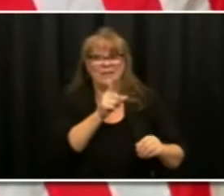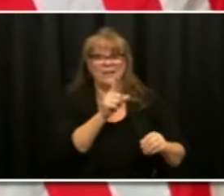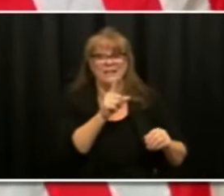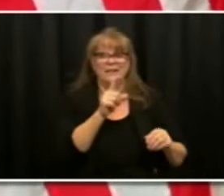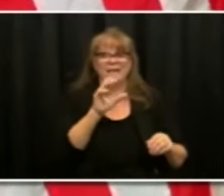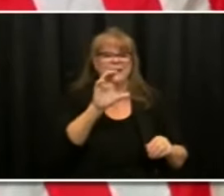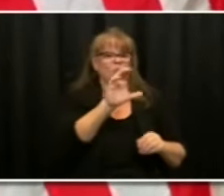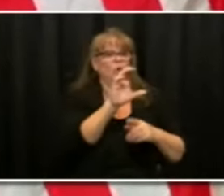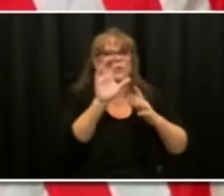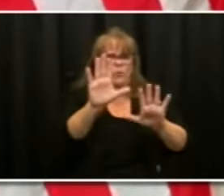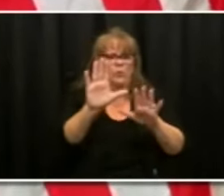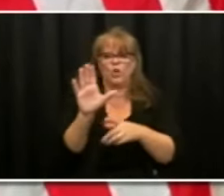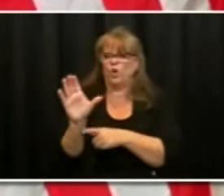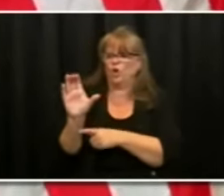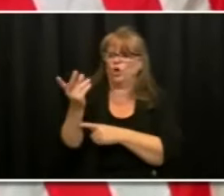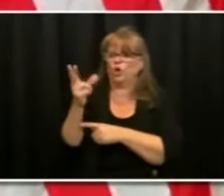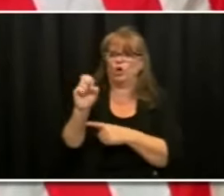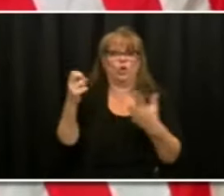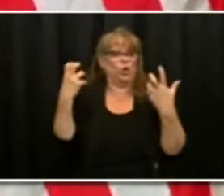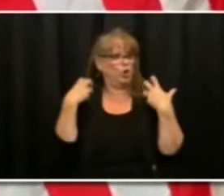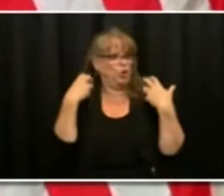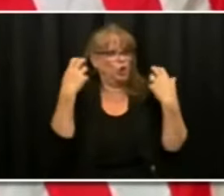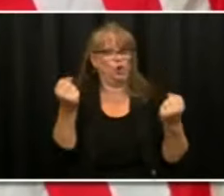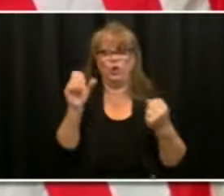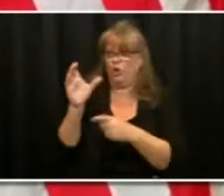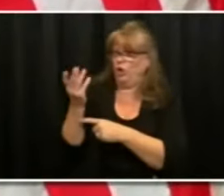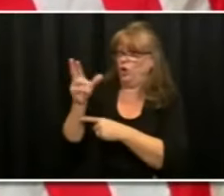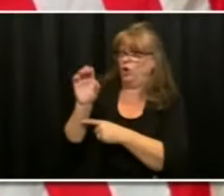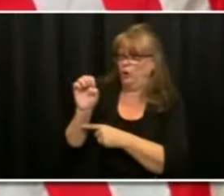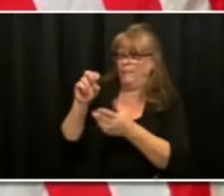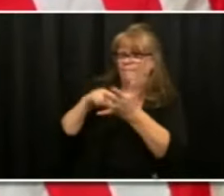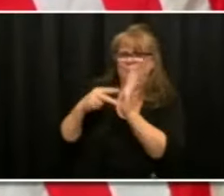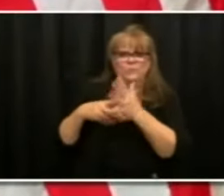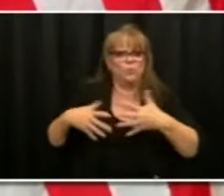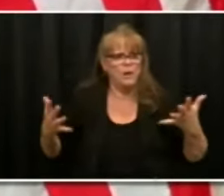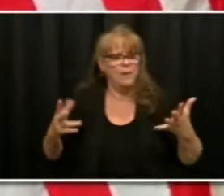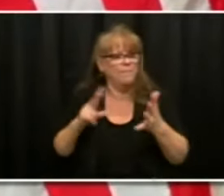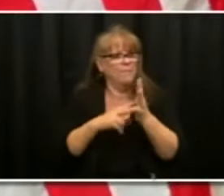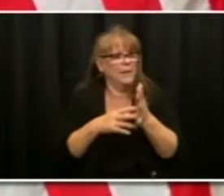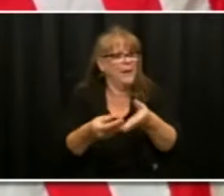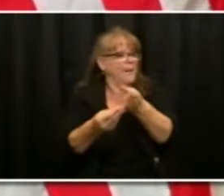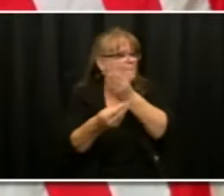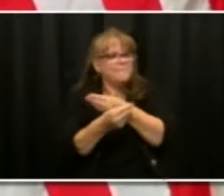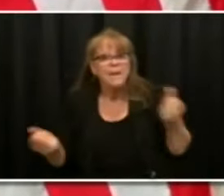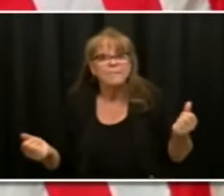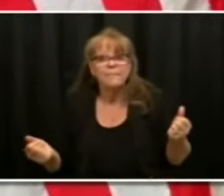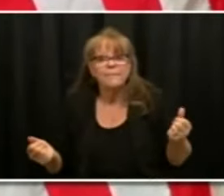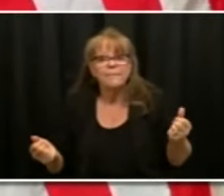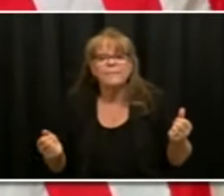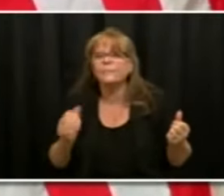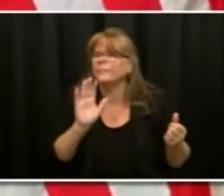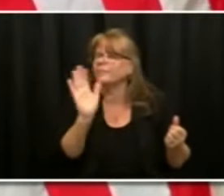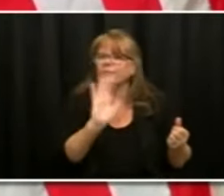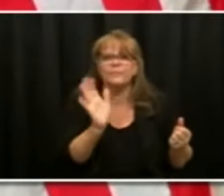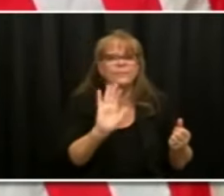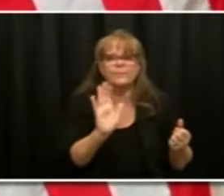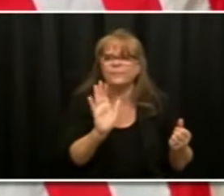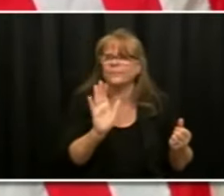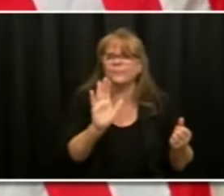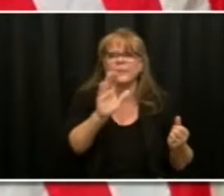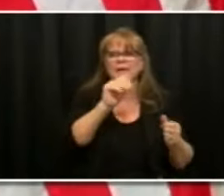really addresses the underlying health situation and cures it. But treatments that will show significant